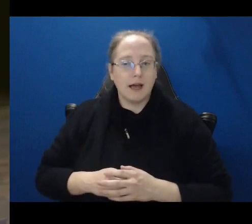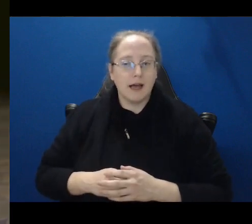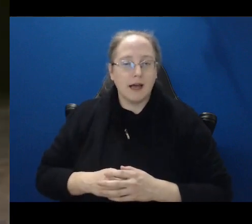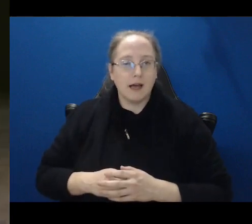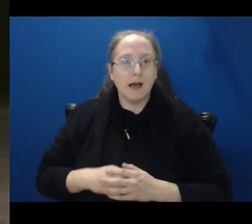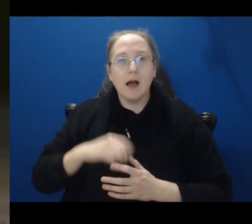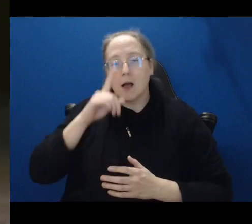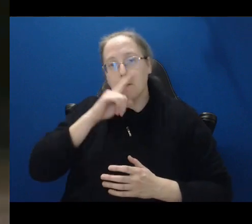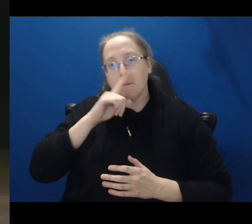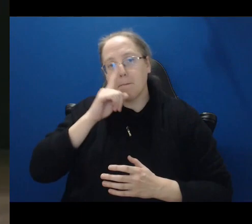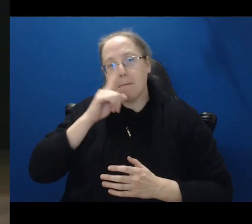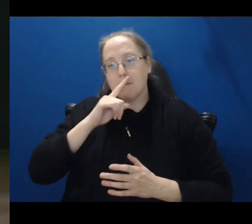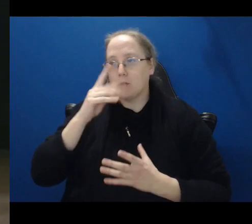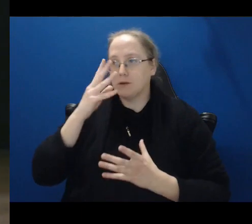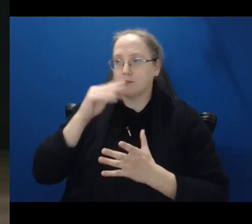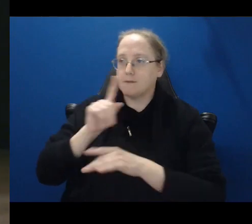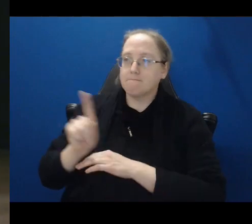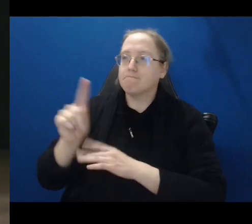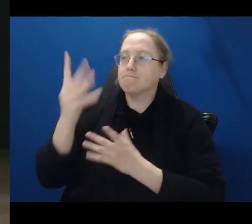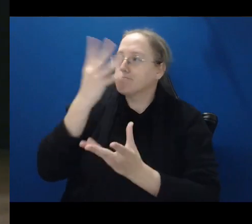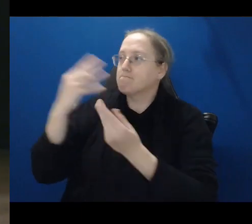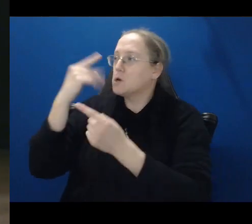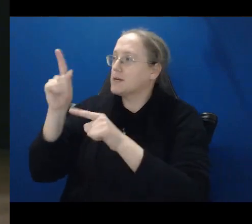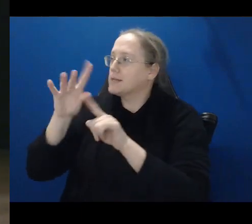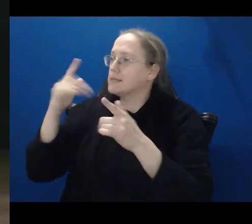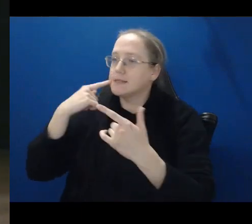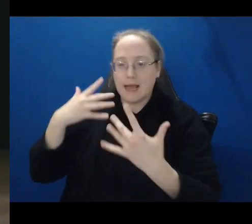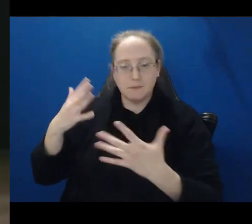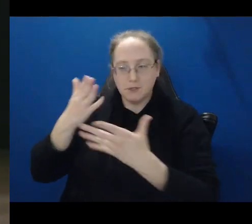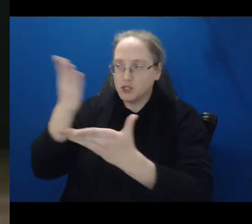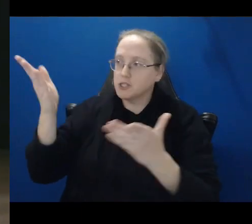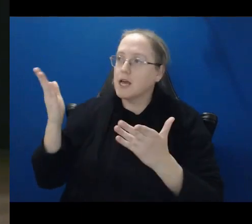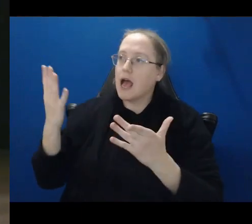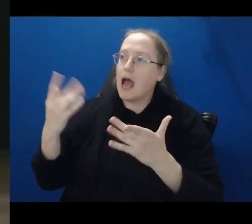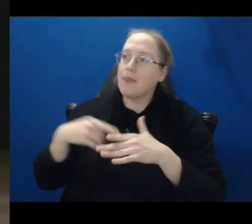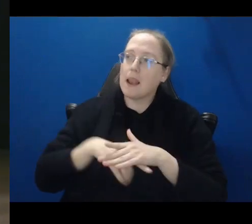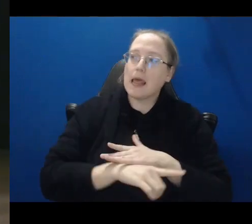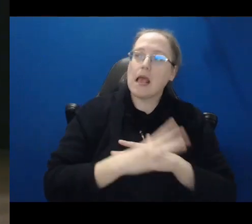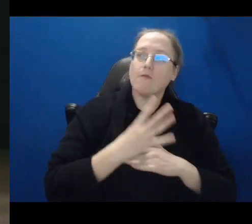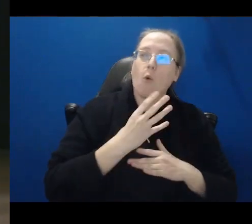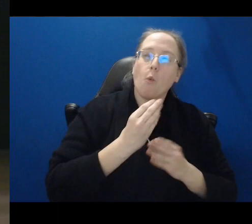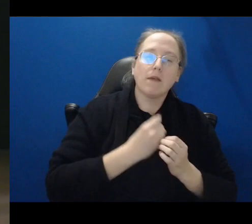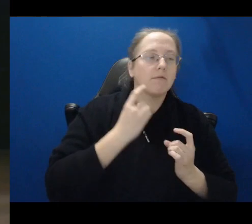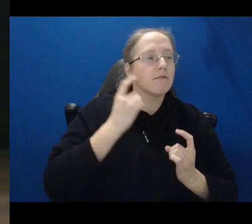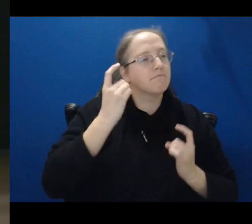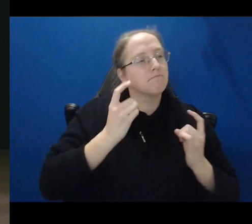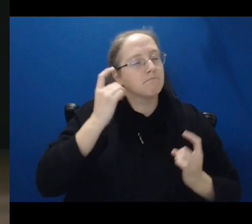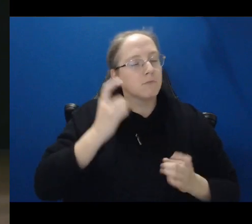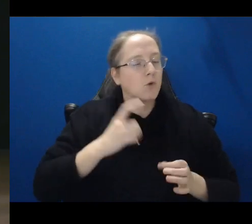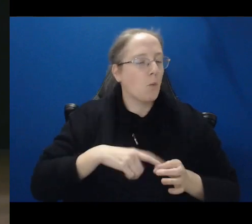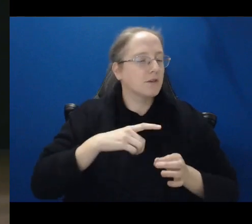experiencing that exhibition with questions and a willingness to sit with